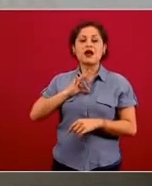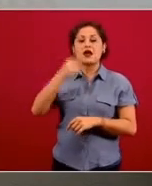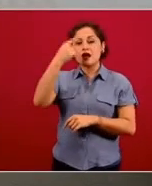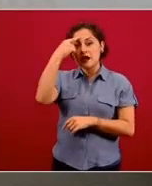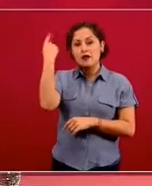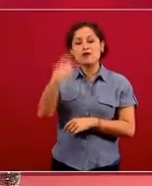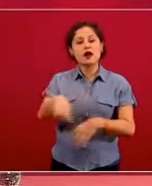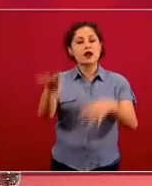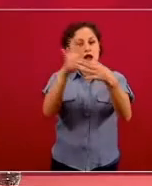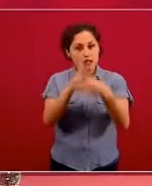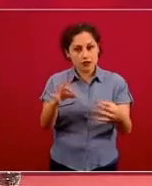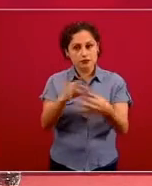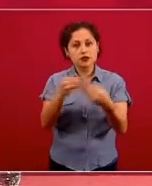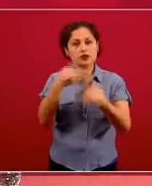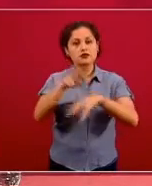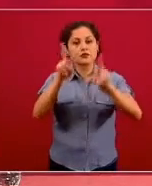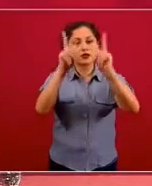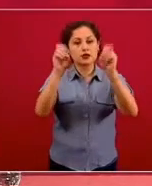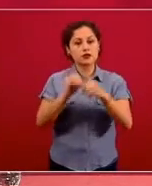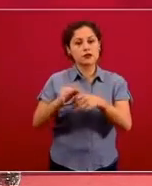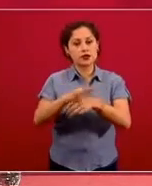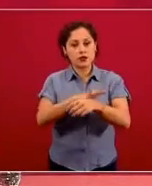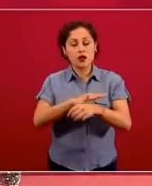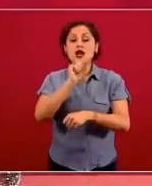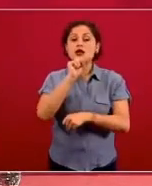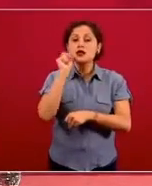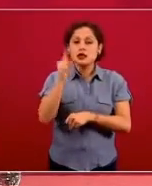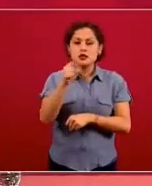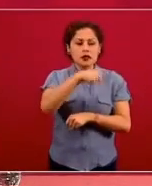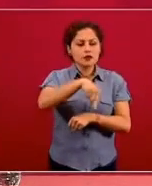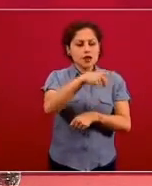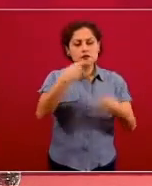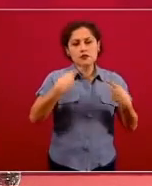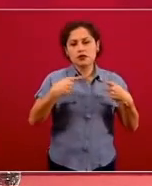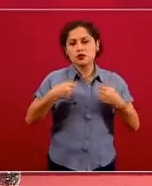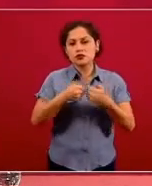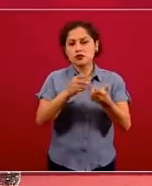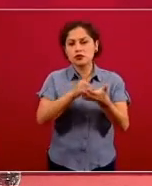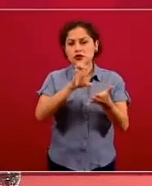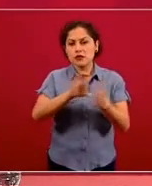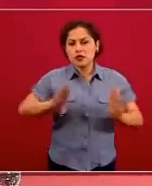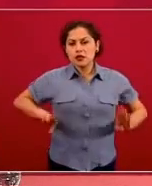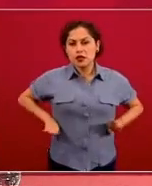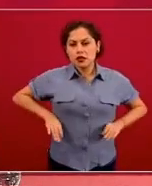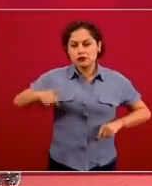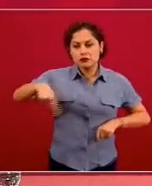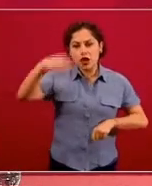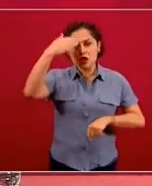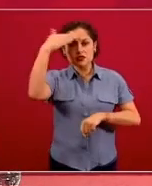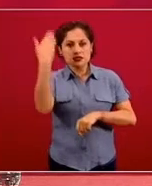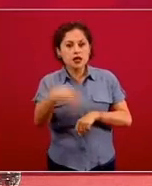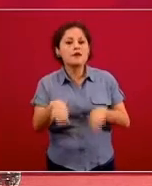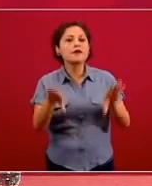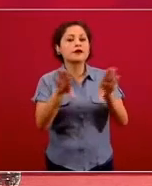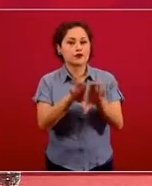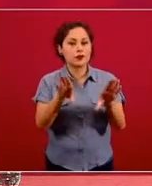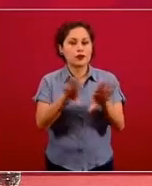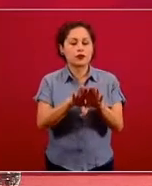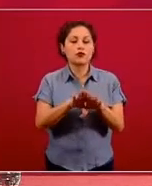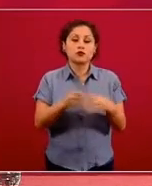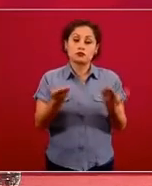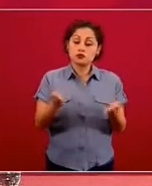who wants support in terms of coronavirus information or how they're supposed to deal with this when they